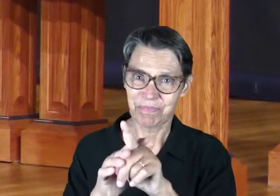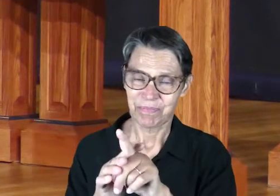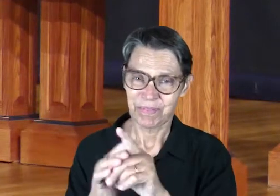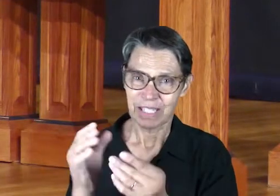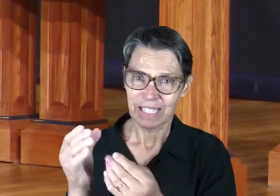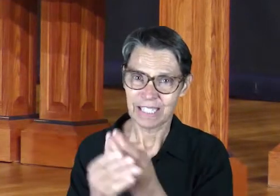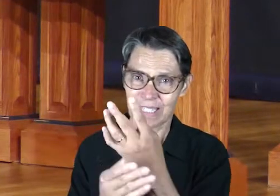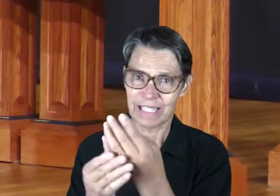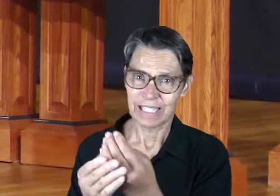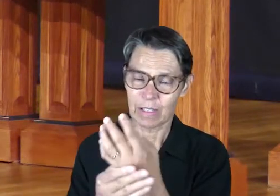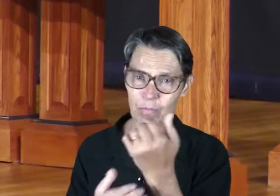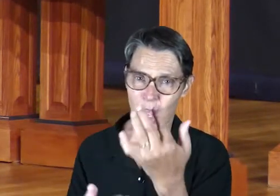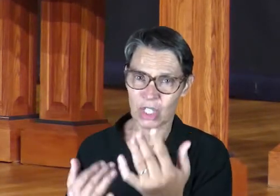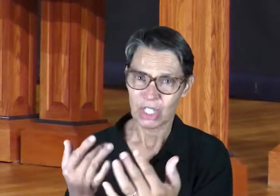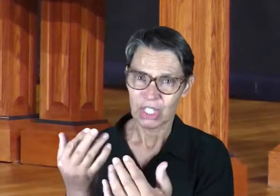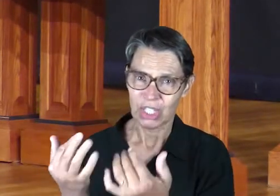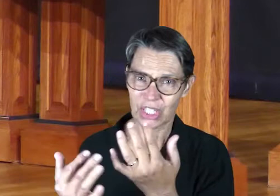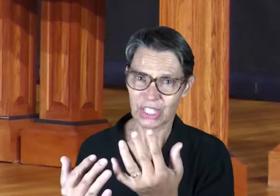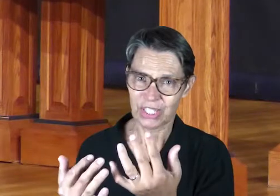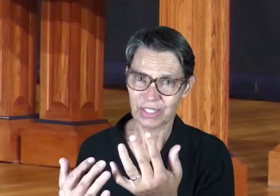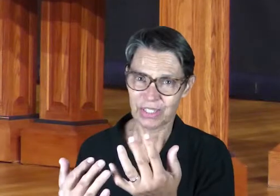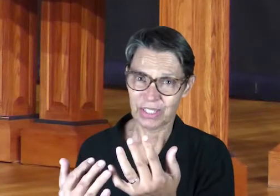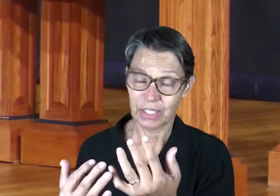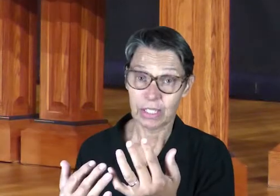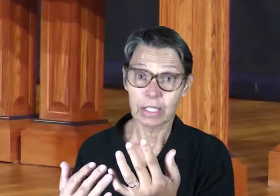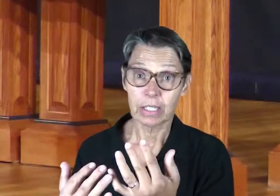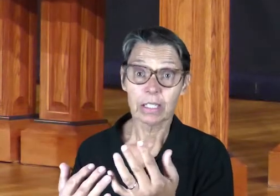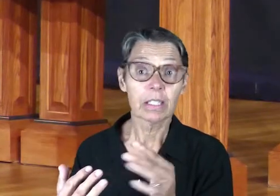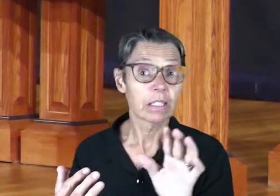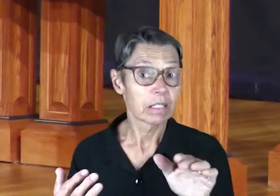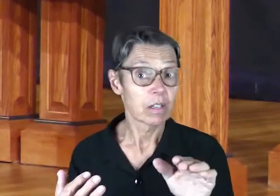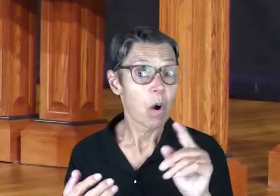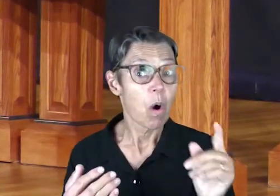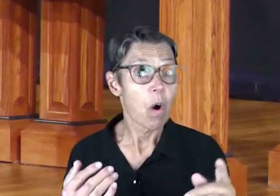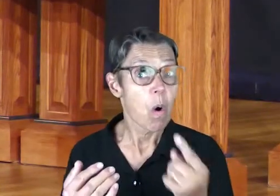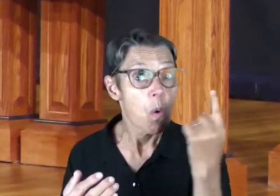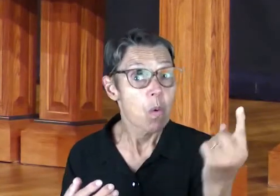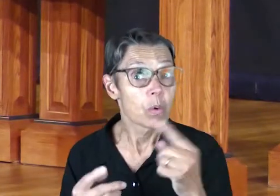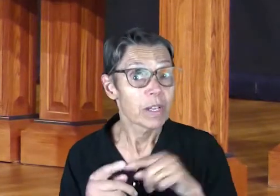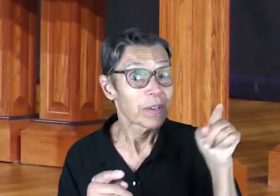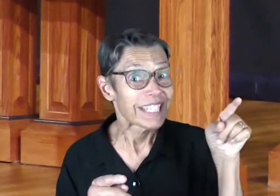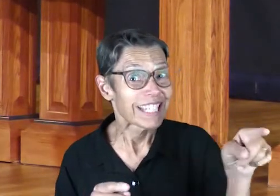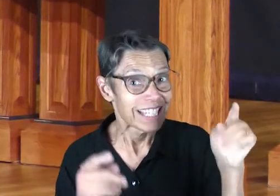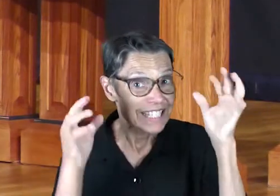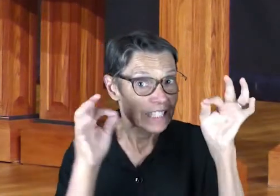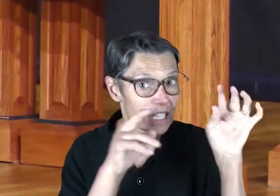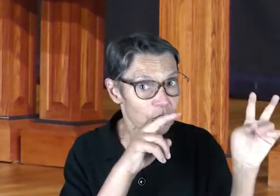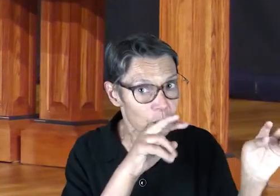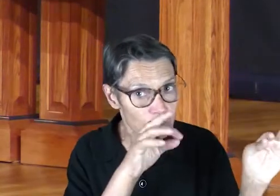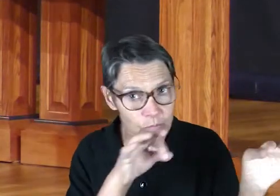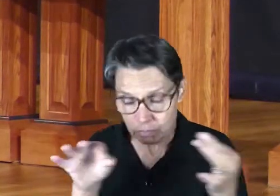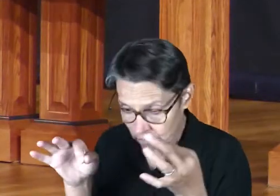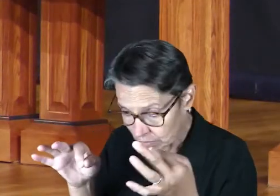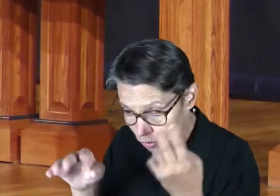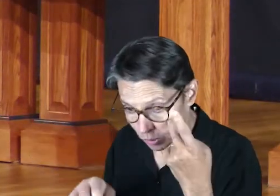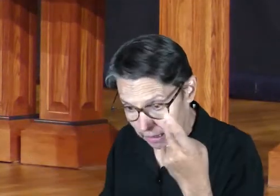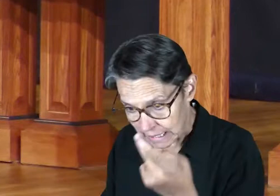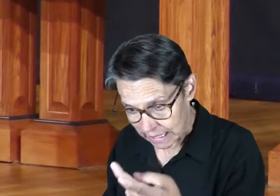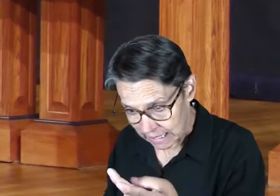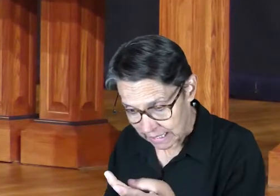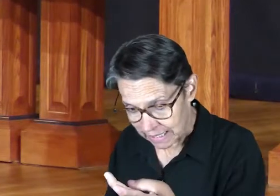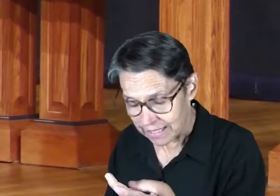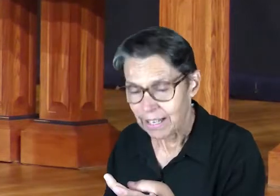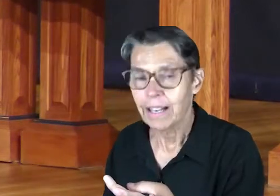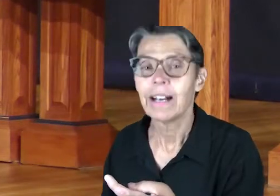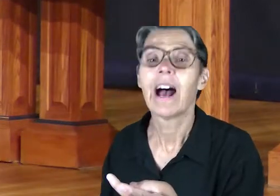And it says, only when he turns aside to see this bush that is burning and not being consumed,